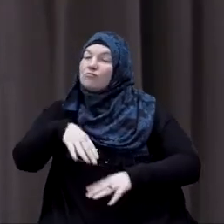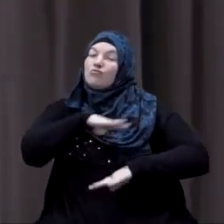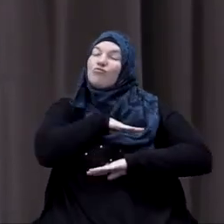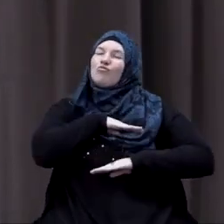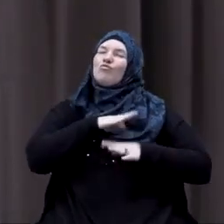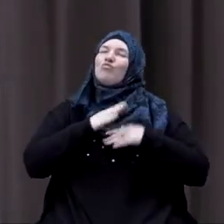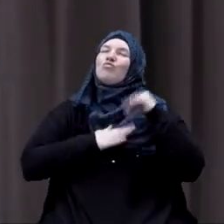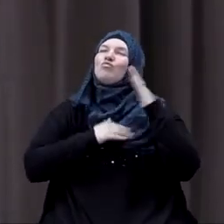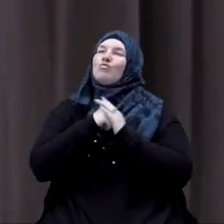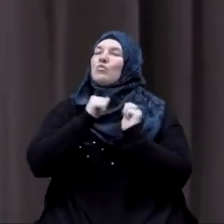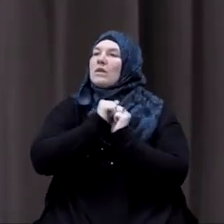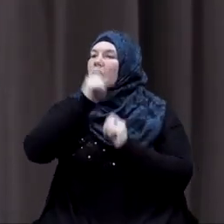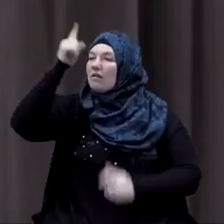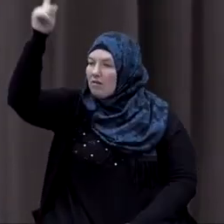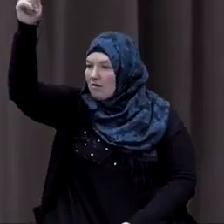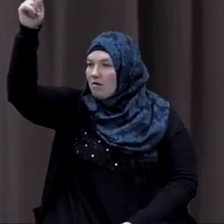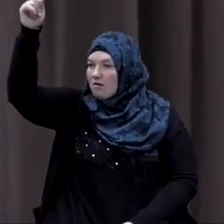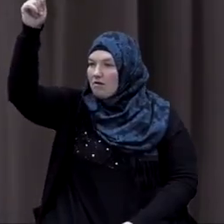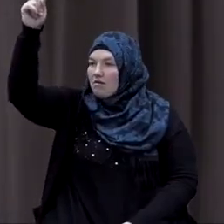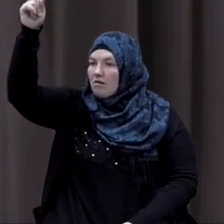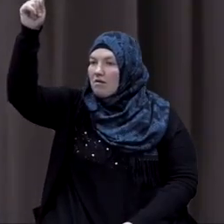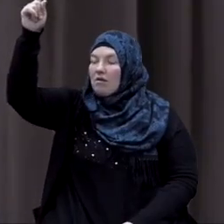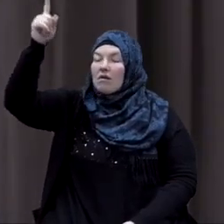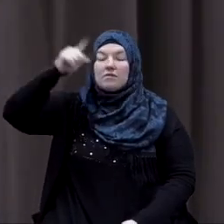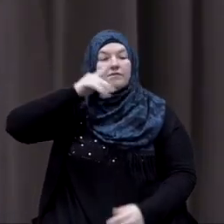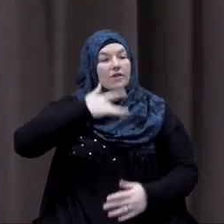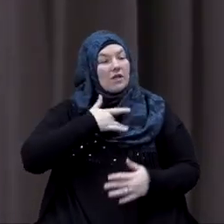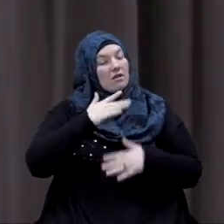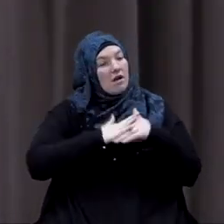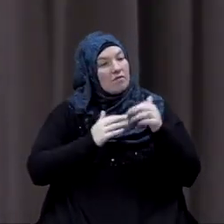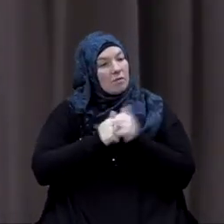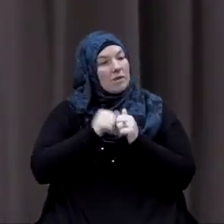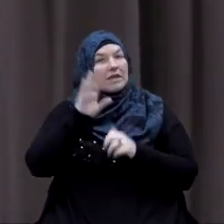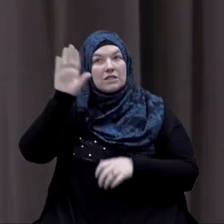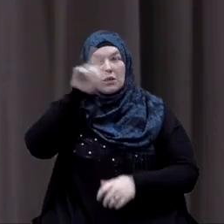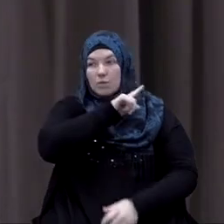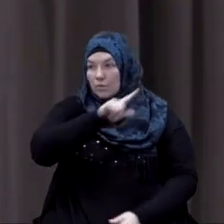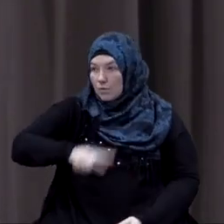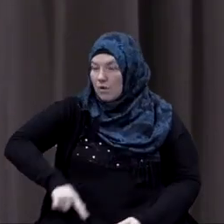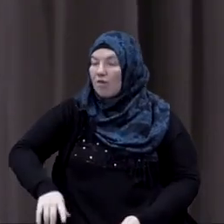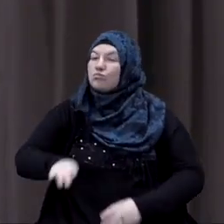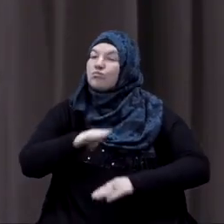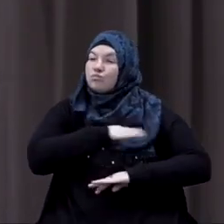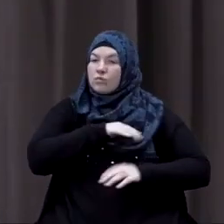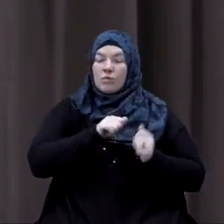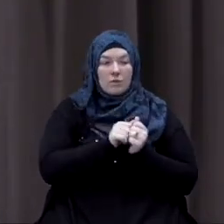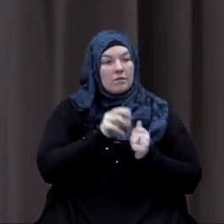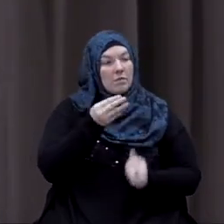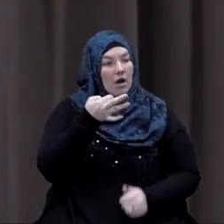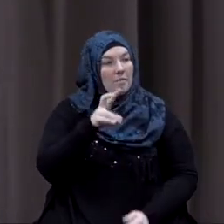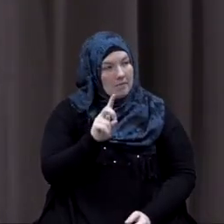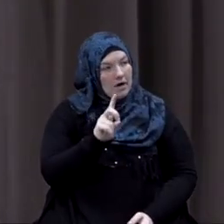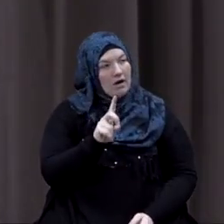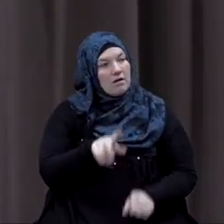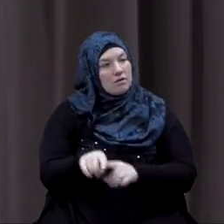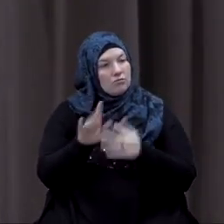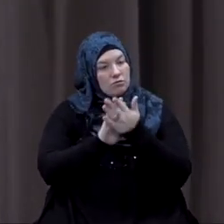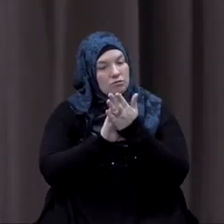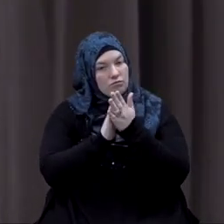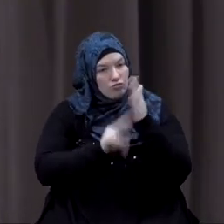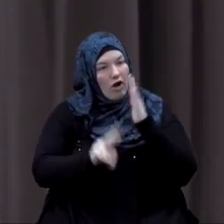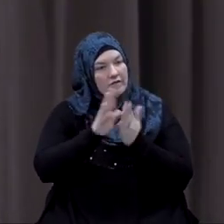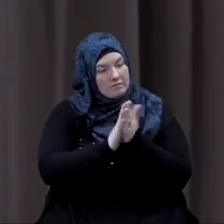Allah as its Lord, content with Muhammad as its Prophet sallallahu alaihi